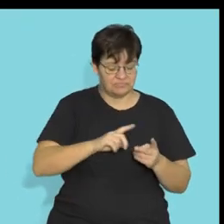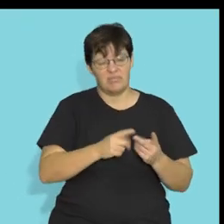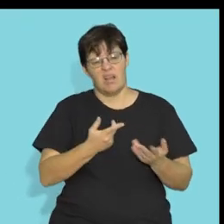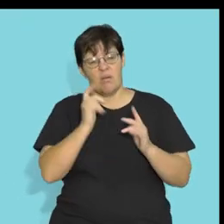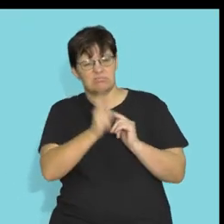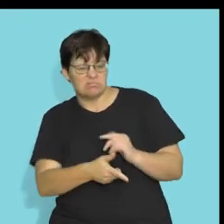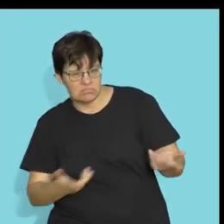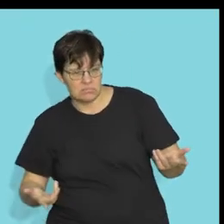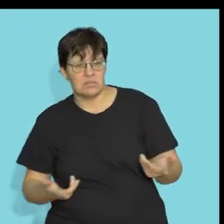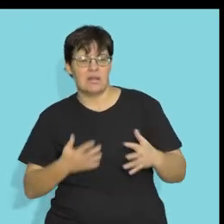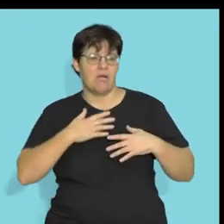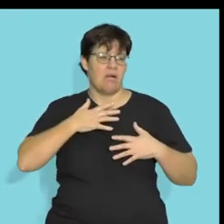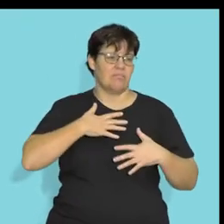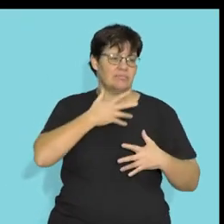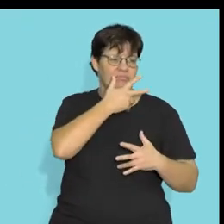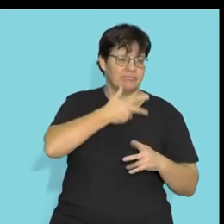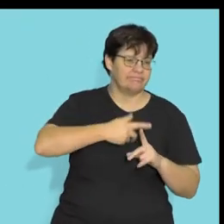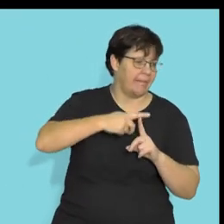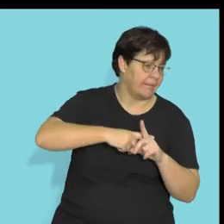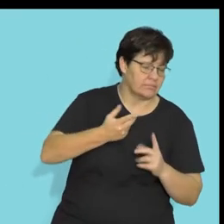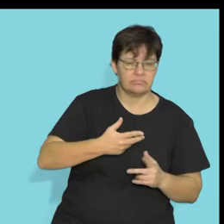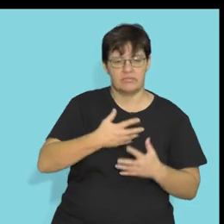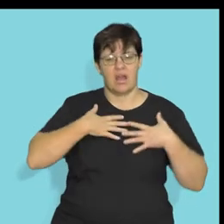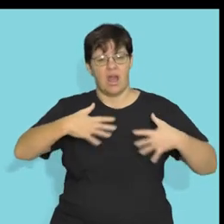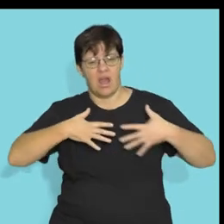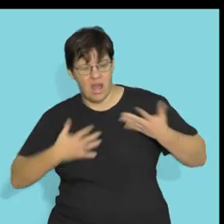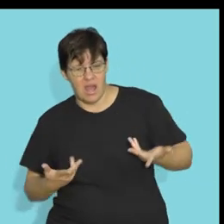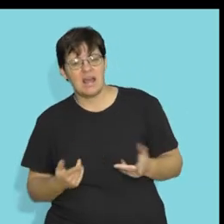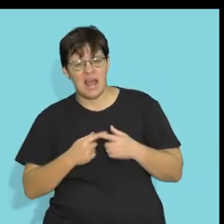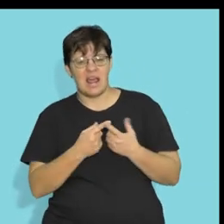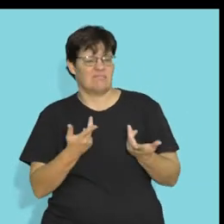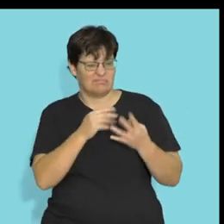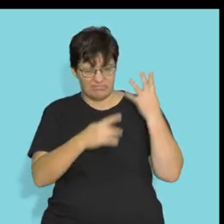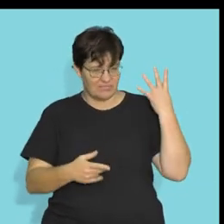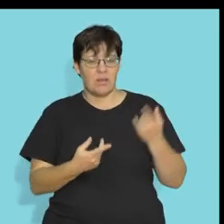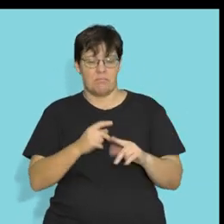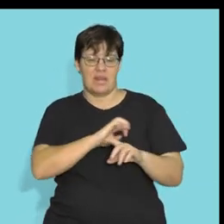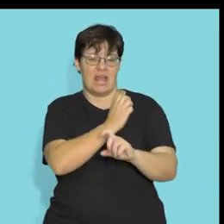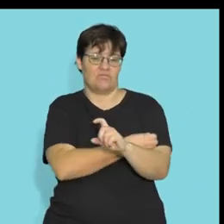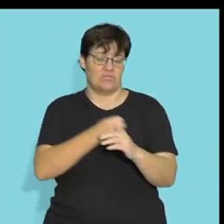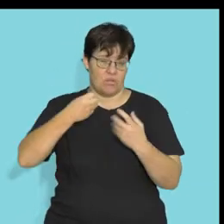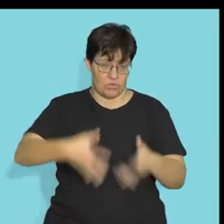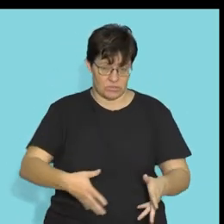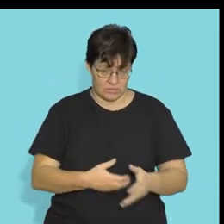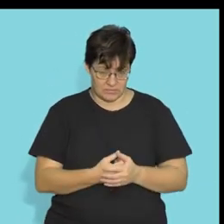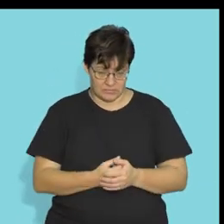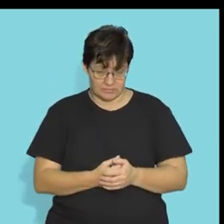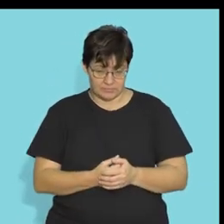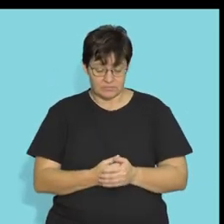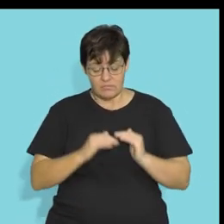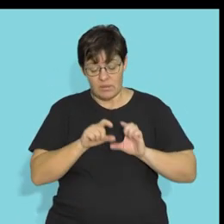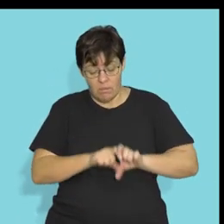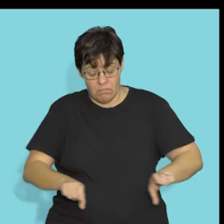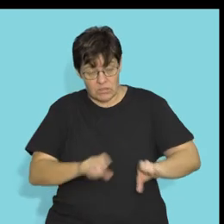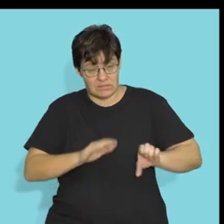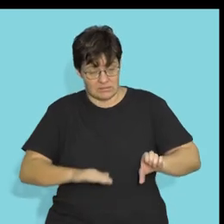as well, as I mentioned, through heat, through respiration, as well as through undigested waste products. What's important is